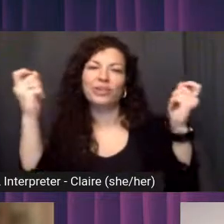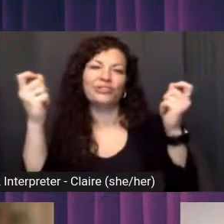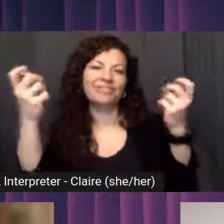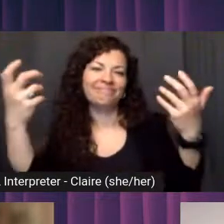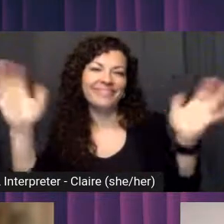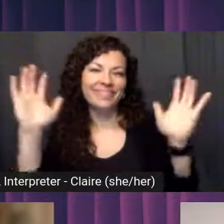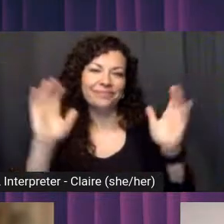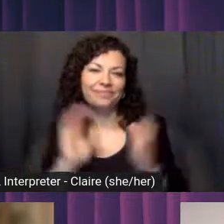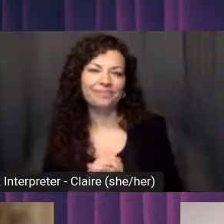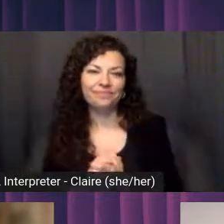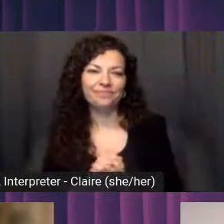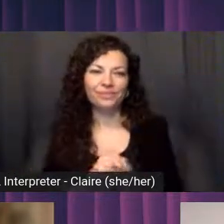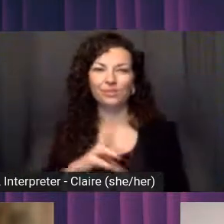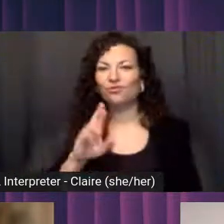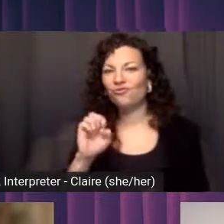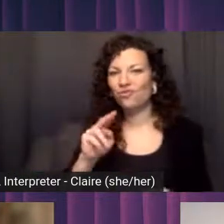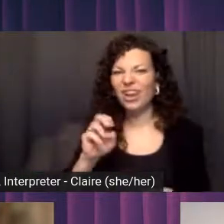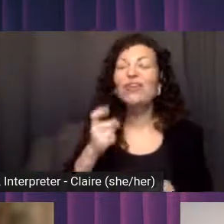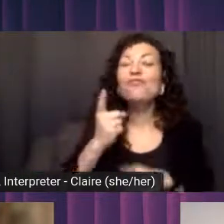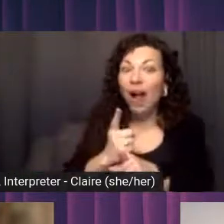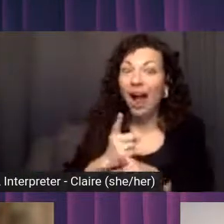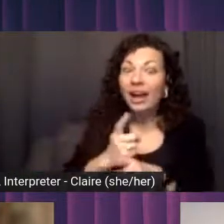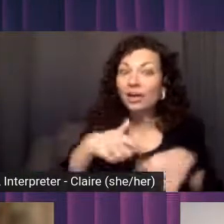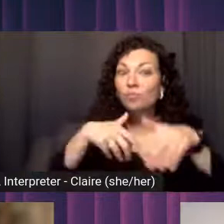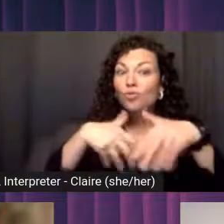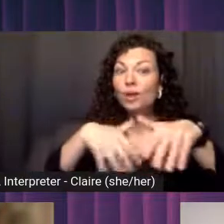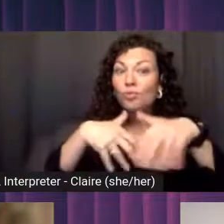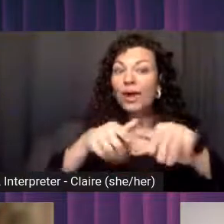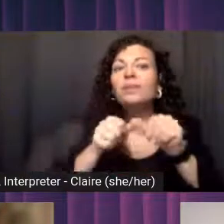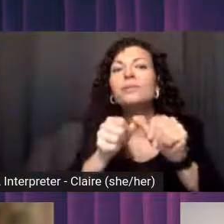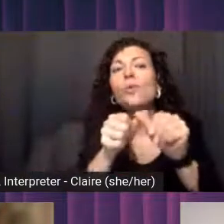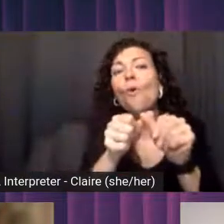Yeah, like we should keep the parades though.